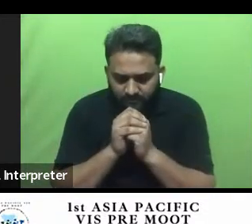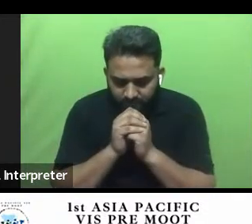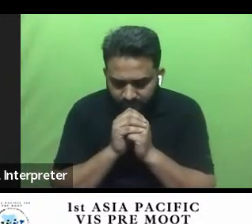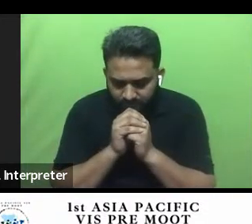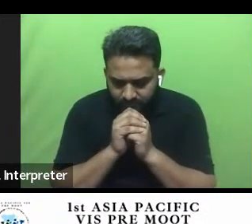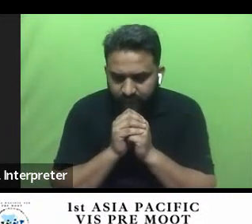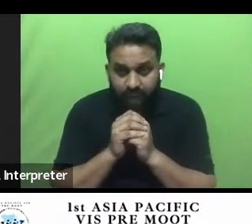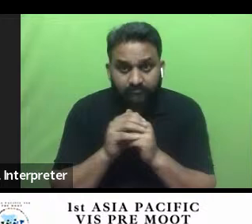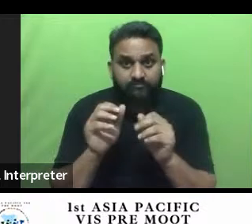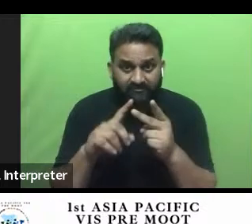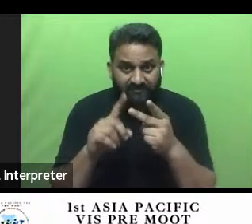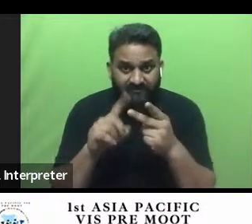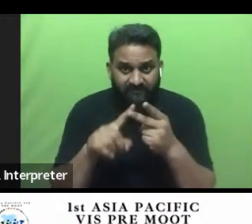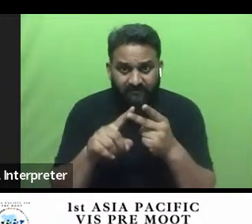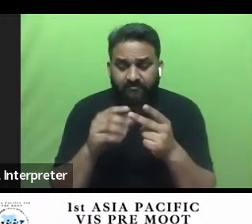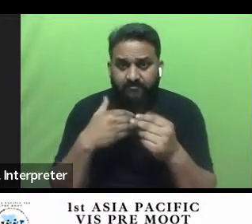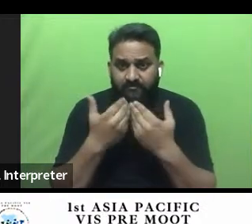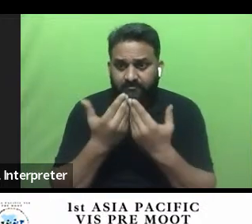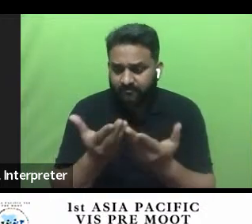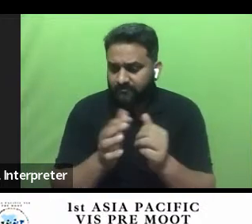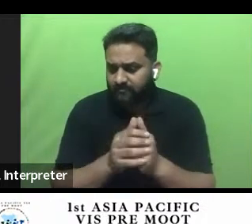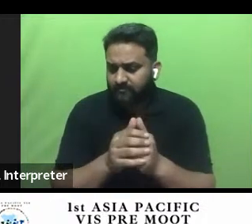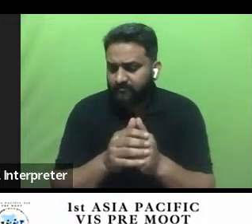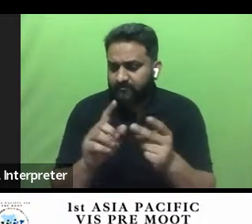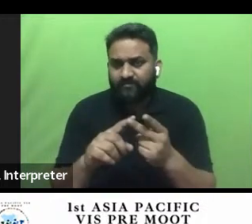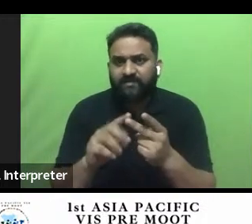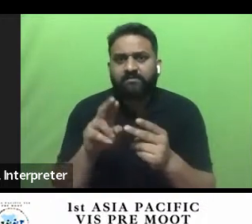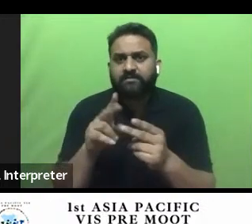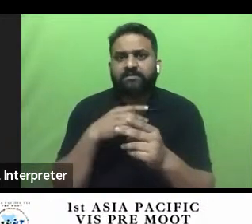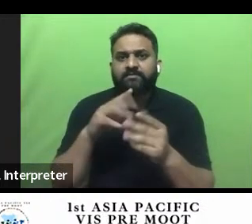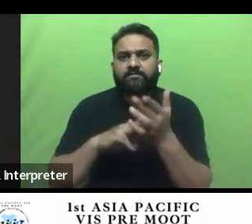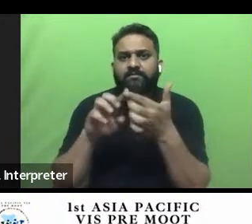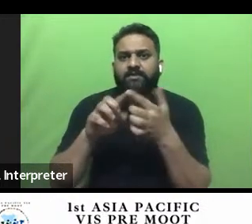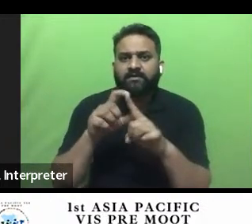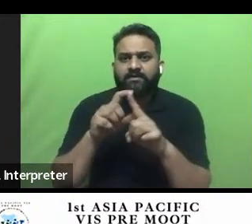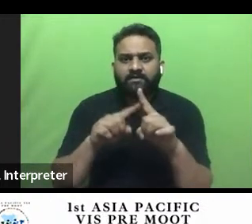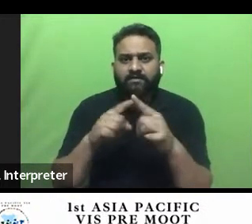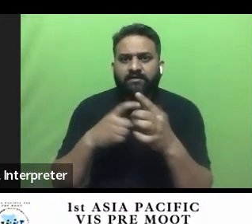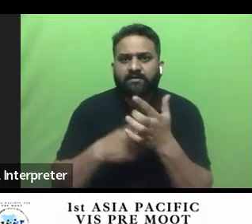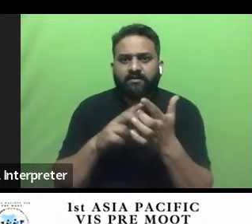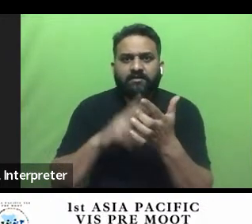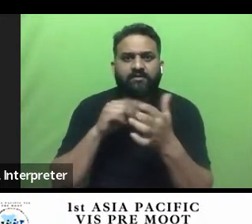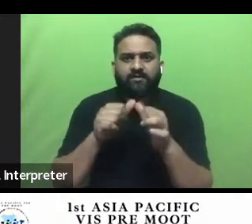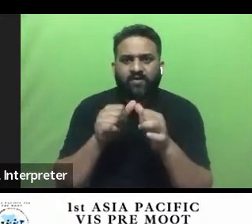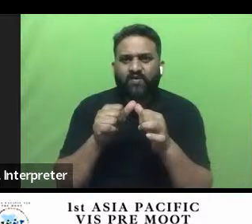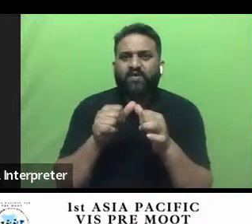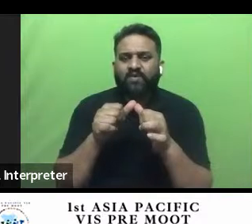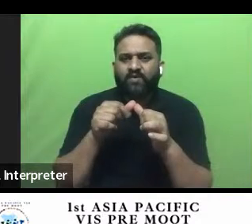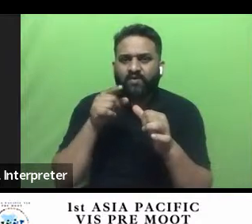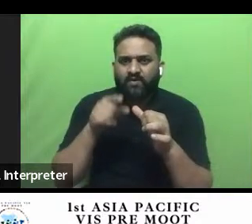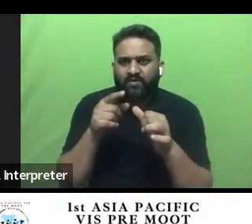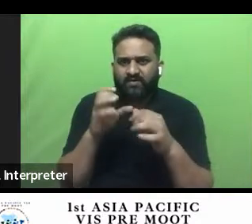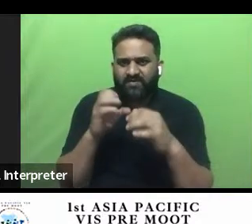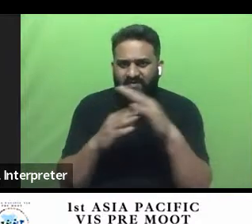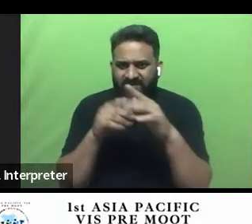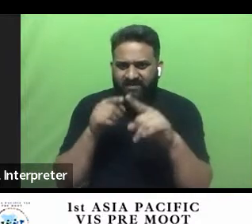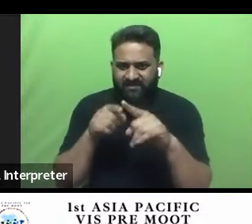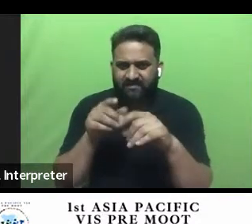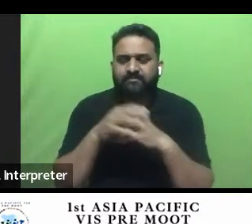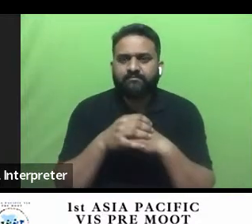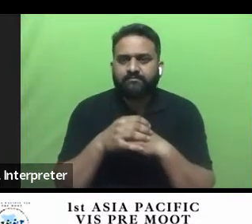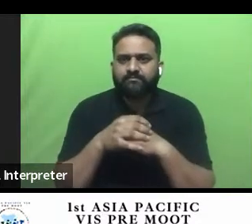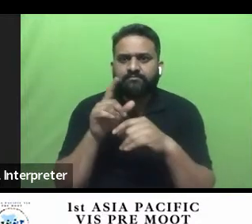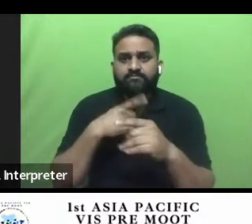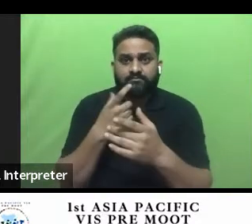Our second submission is that under Mediterranean's domestic non-harmonized contract law, the arbitration